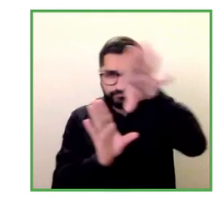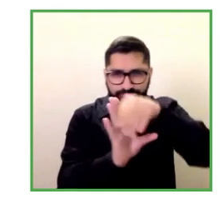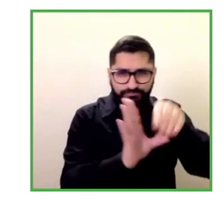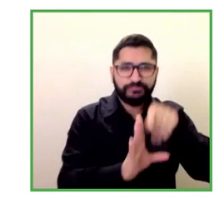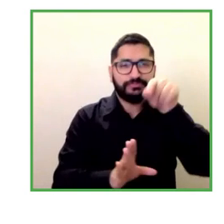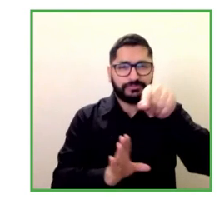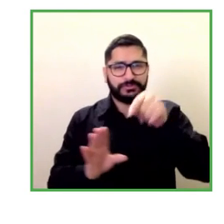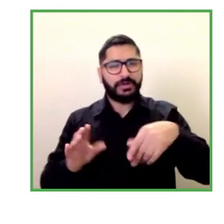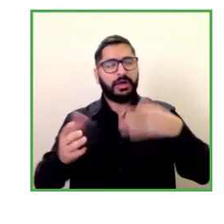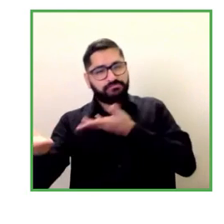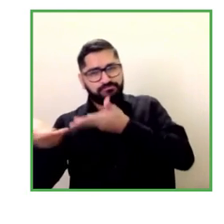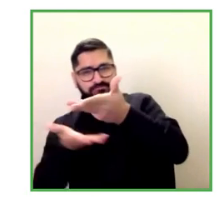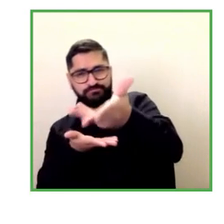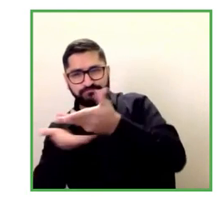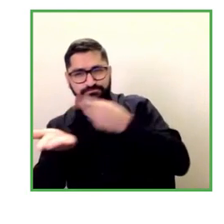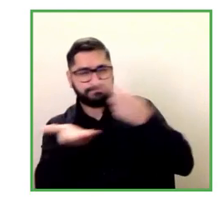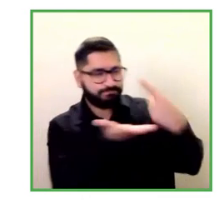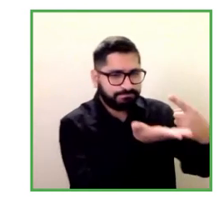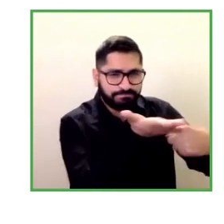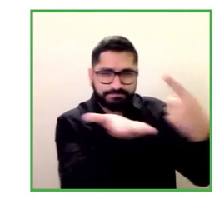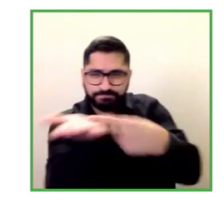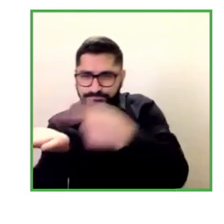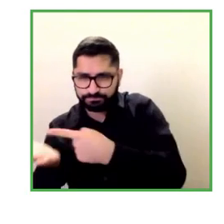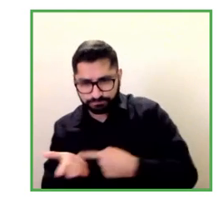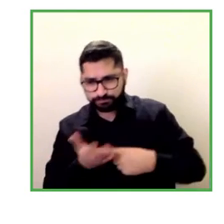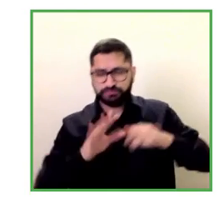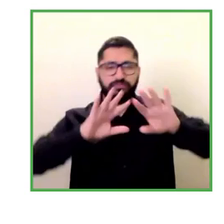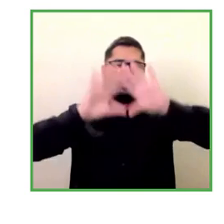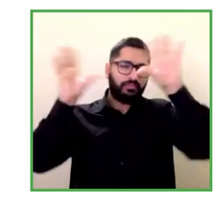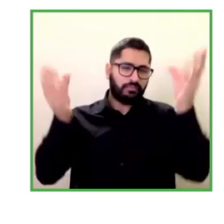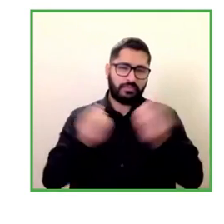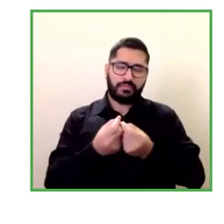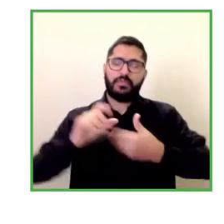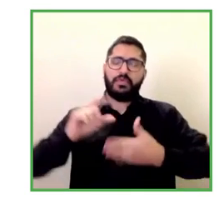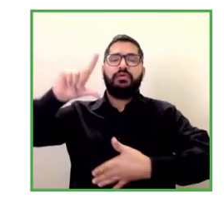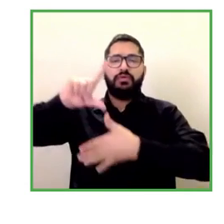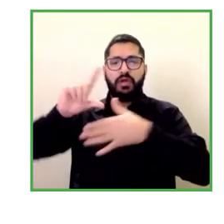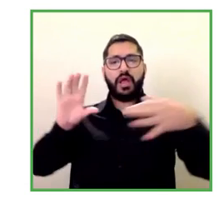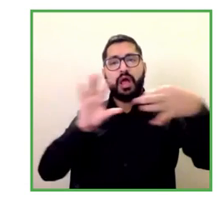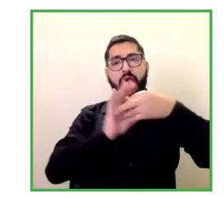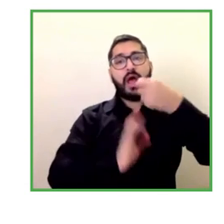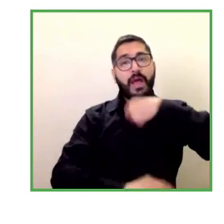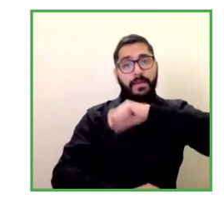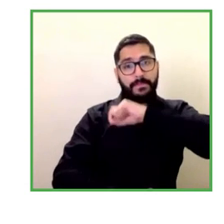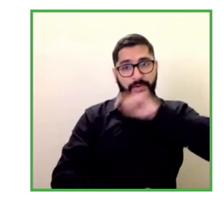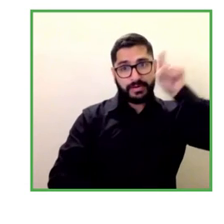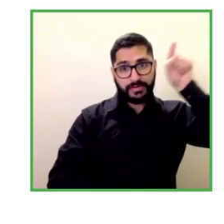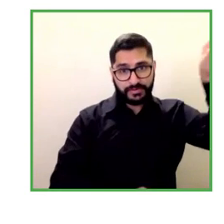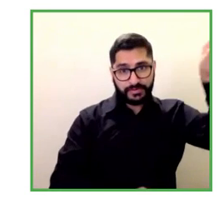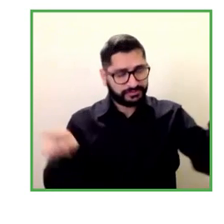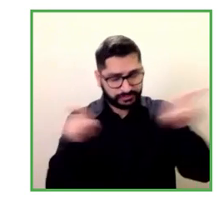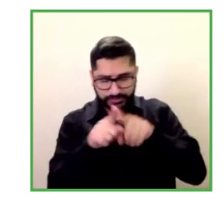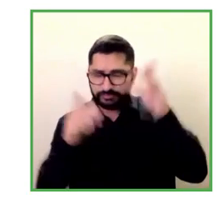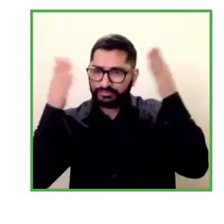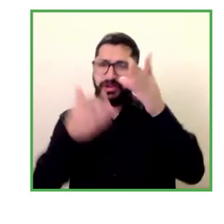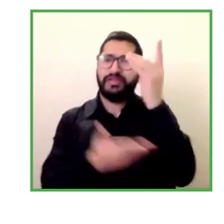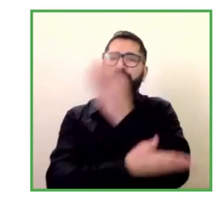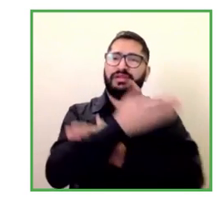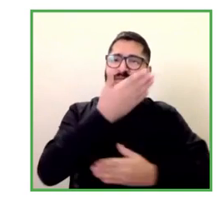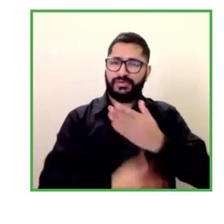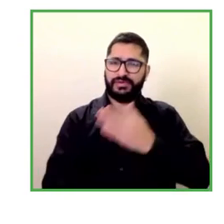other and uniting Iberoamerica in this fight for the rights of people with disabilities.